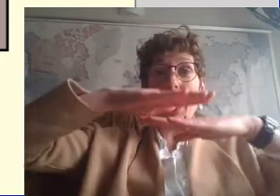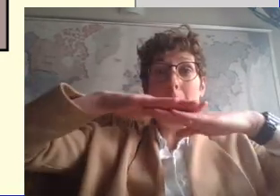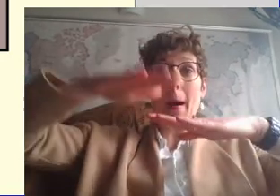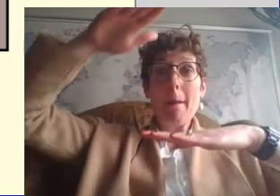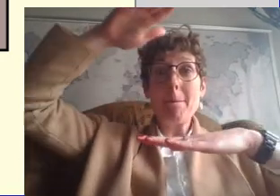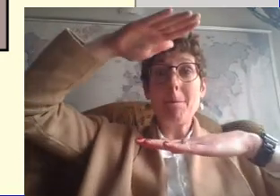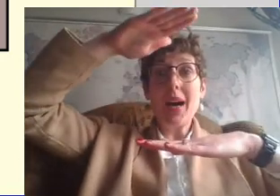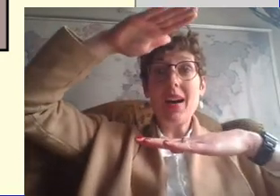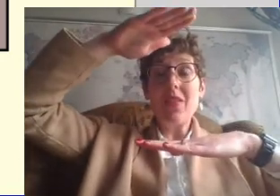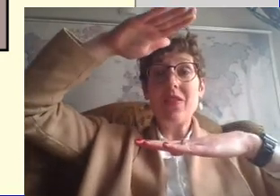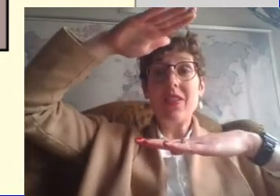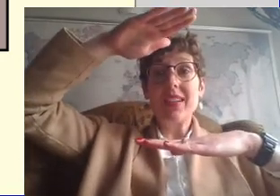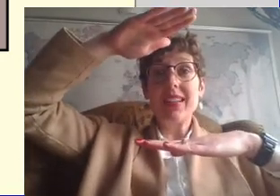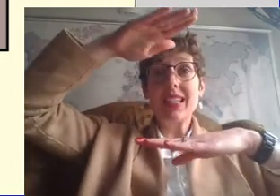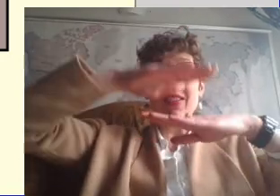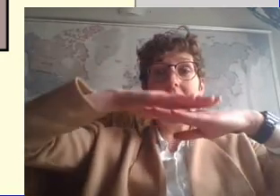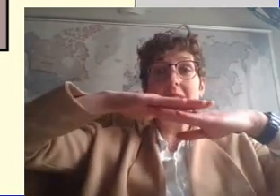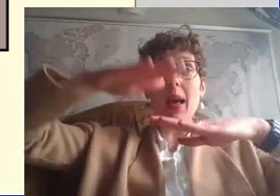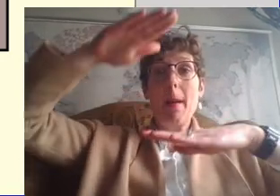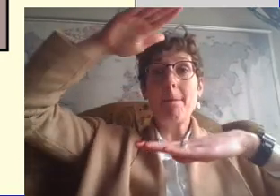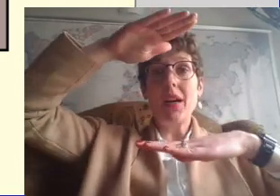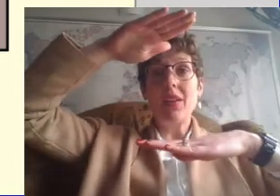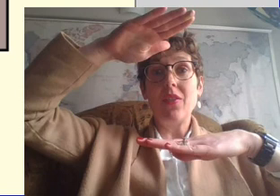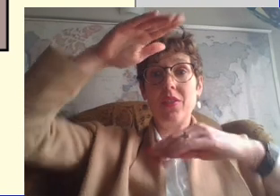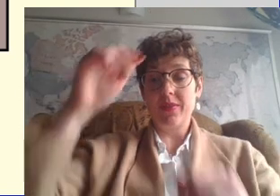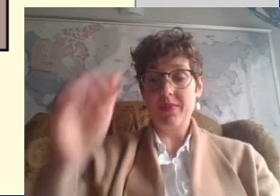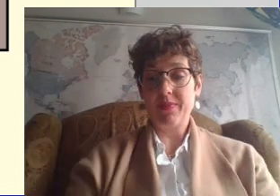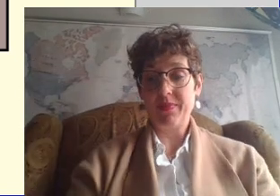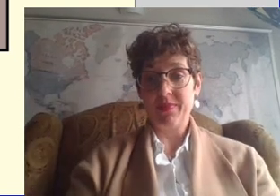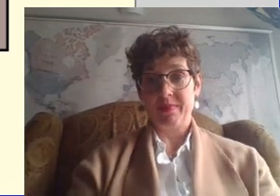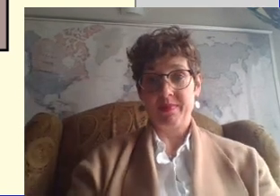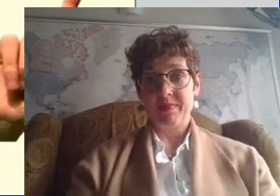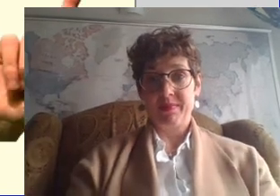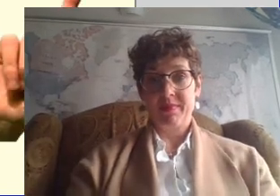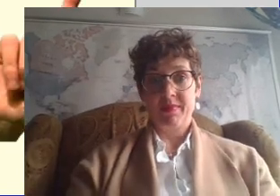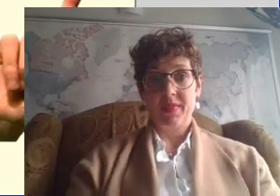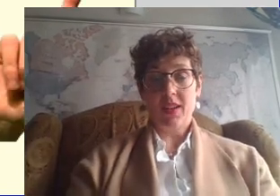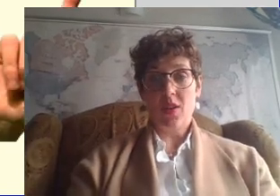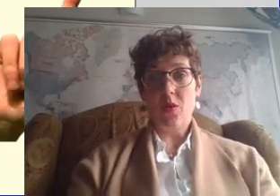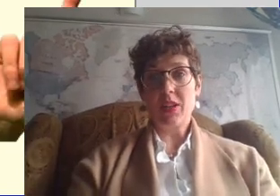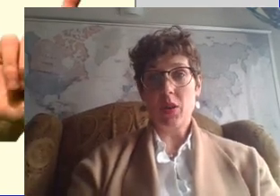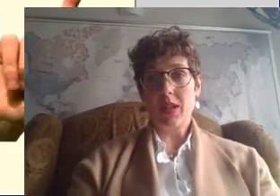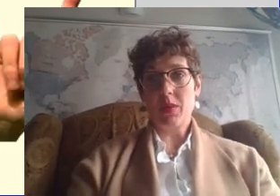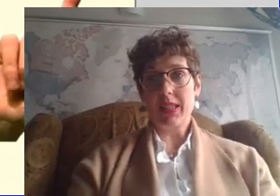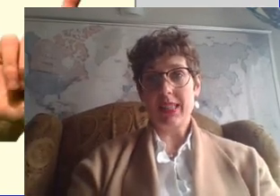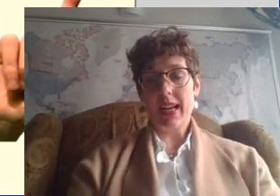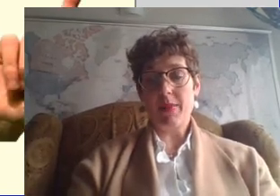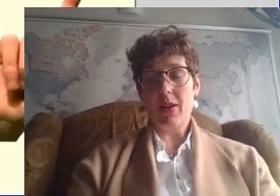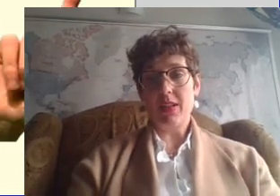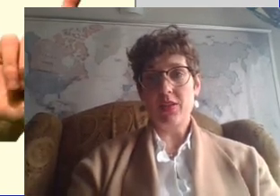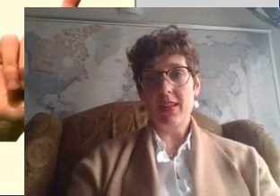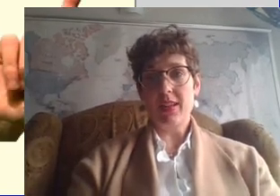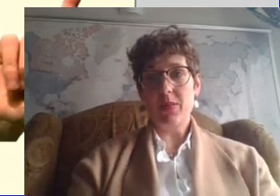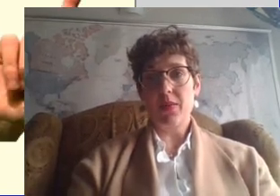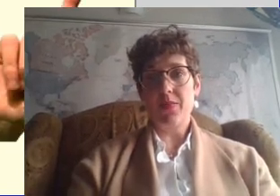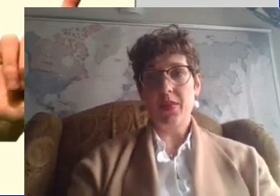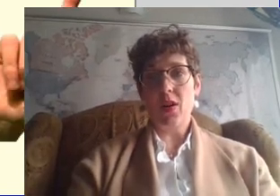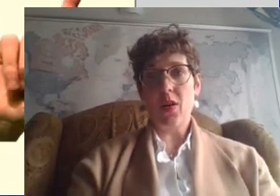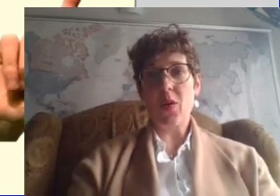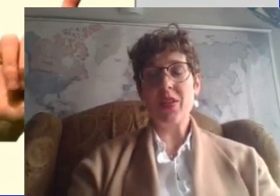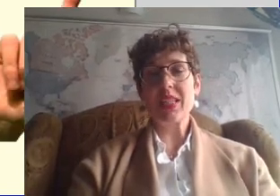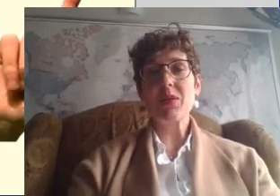remember that one? He's above. He's flying above. Oh, these are the ones where we slide them out. Let's try this